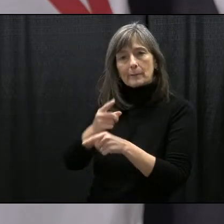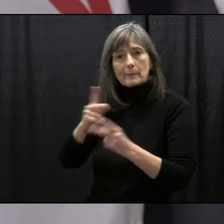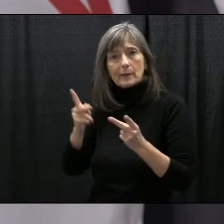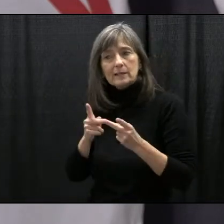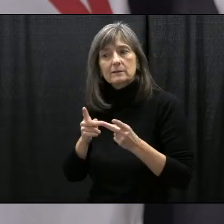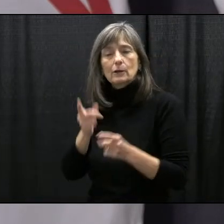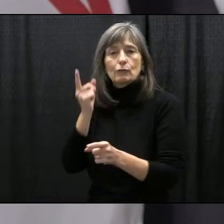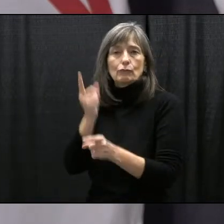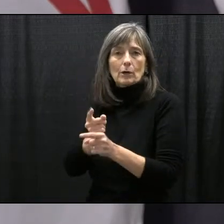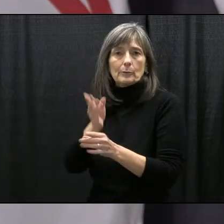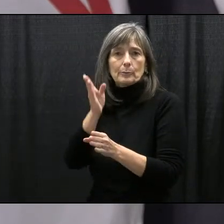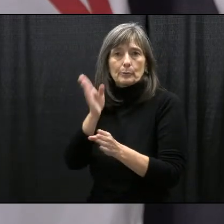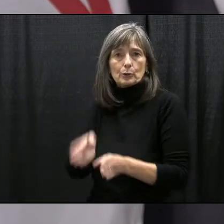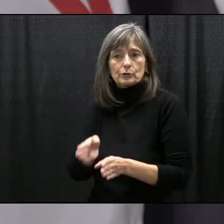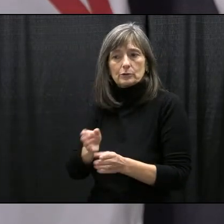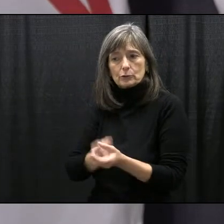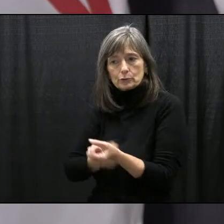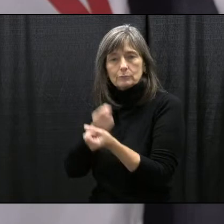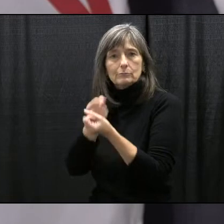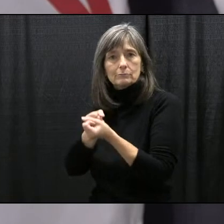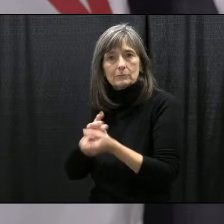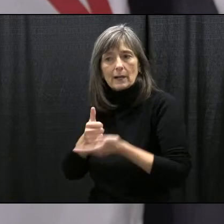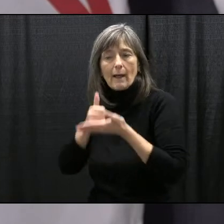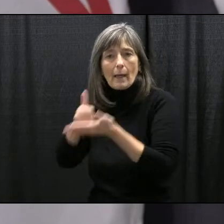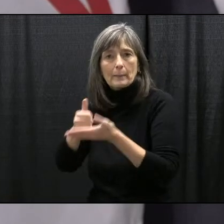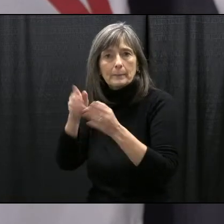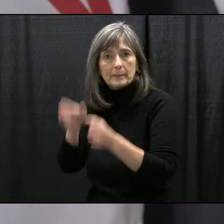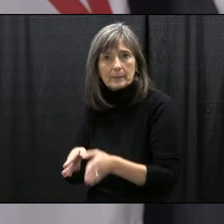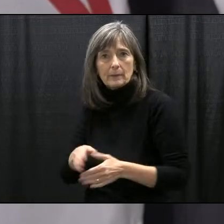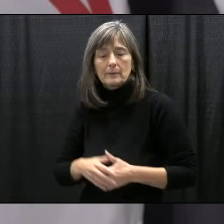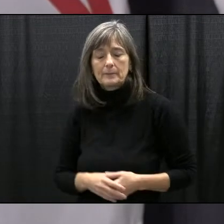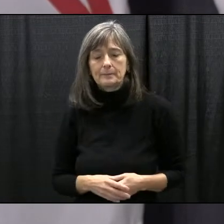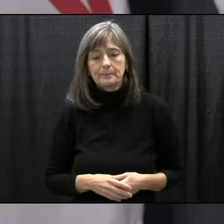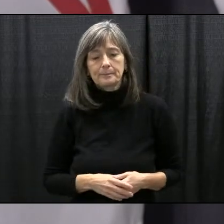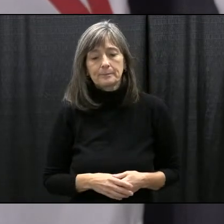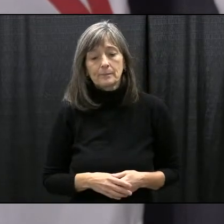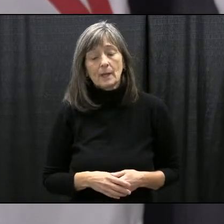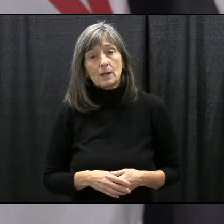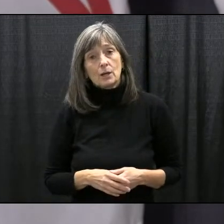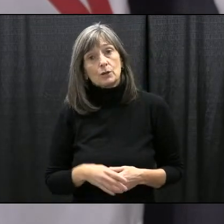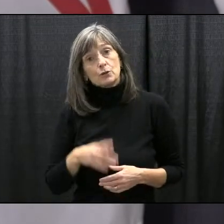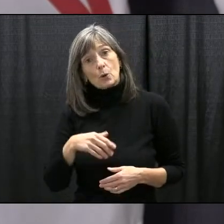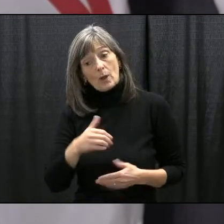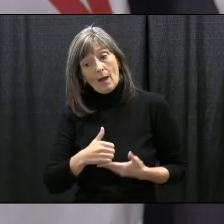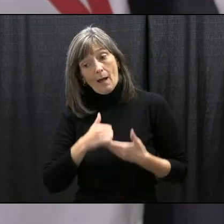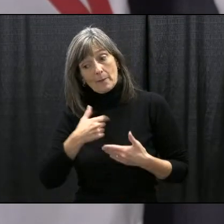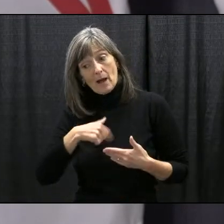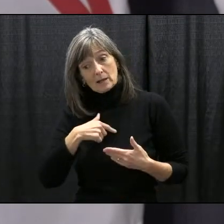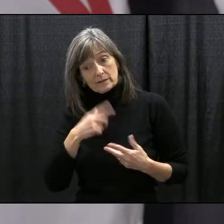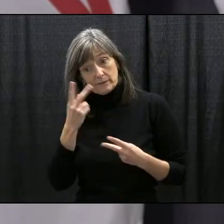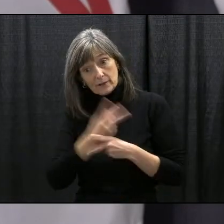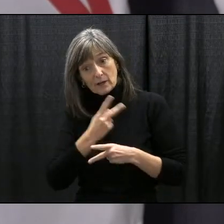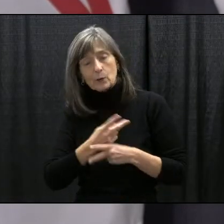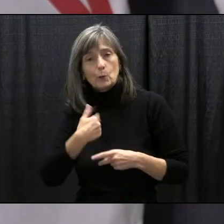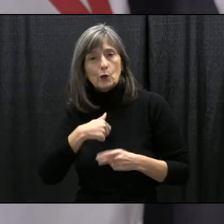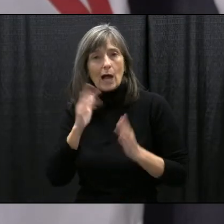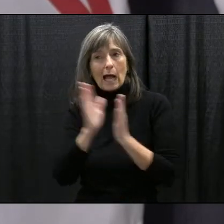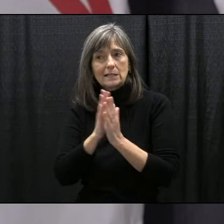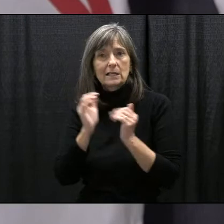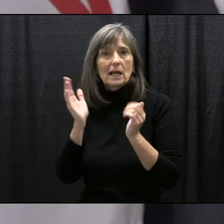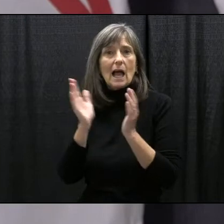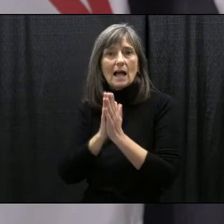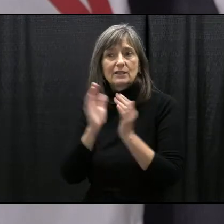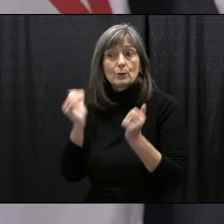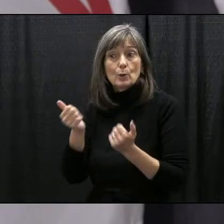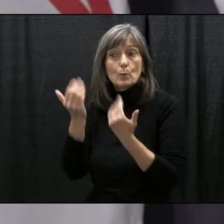appropriate provider. To assist in meeting this goal, we will be issuing a request for proposals for